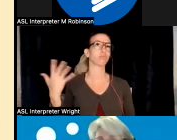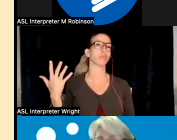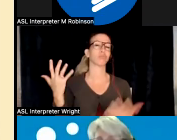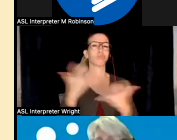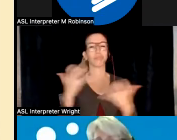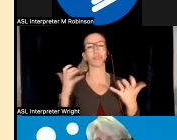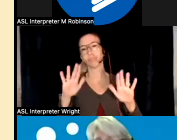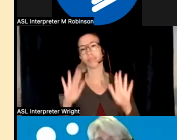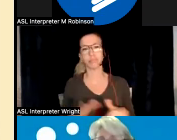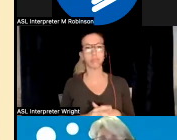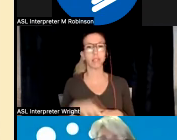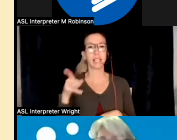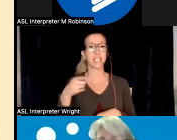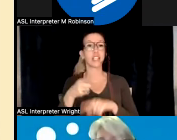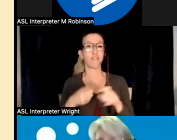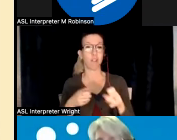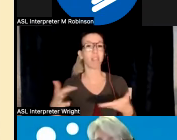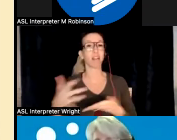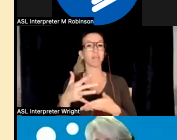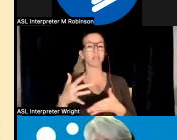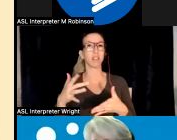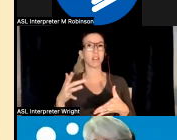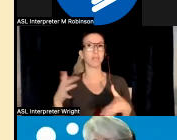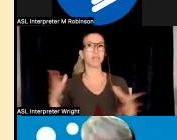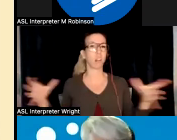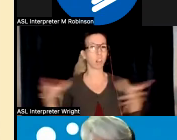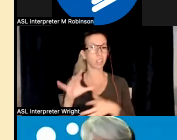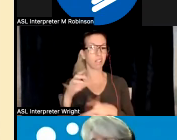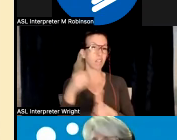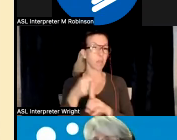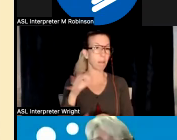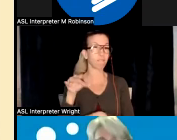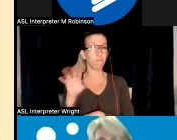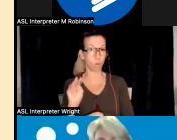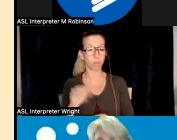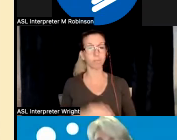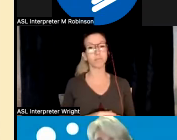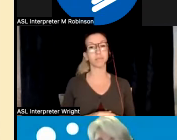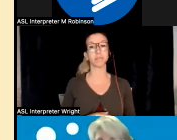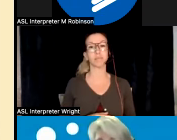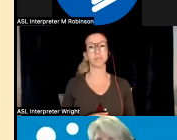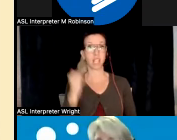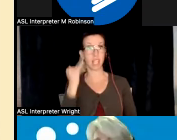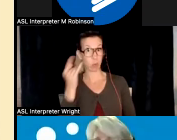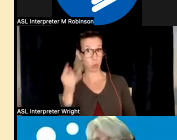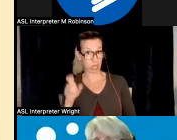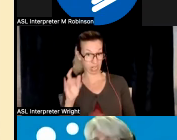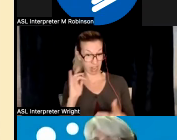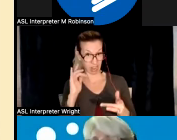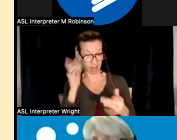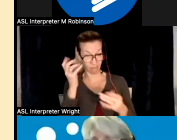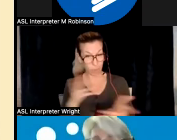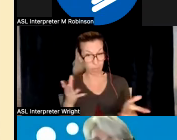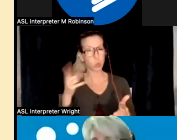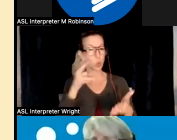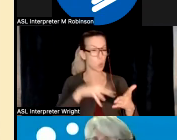He's from the Collective Impact Forum, and he brings the toolkit to life. I say, if you want information, you can read the toolkit. If you